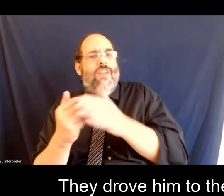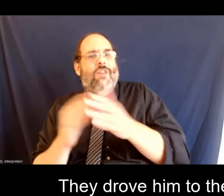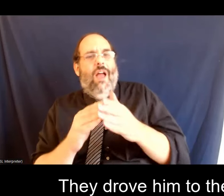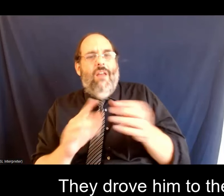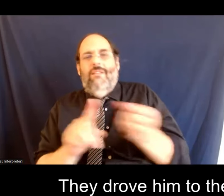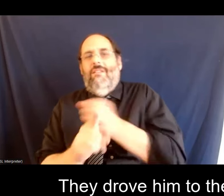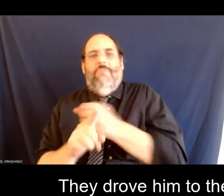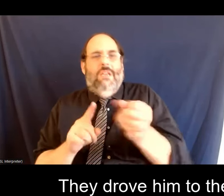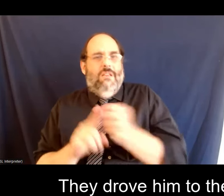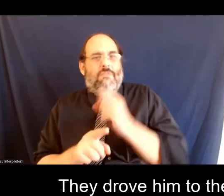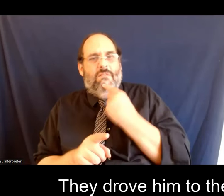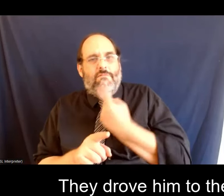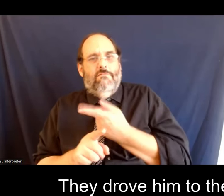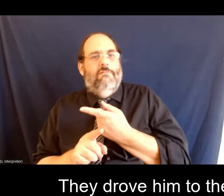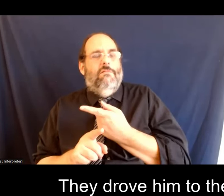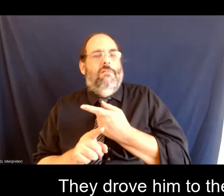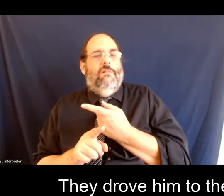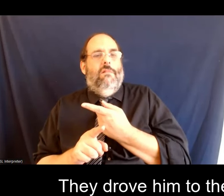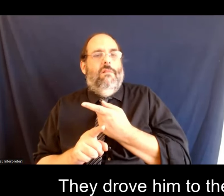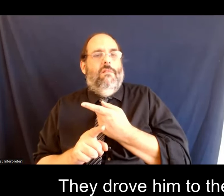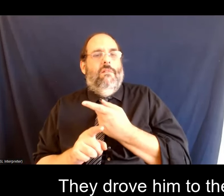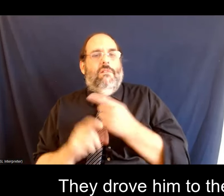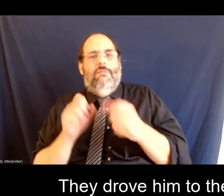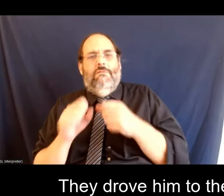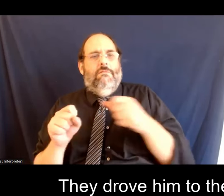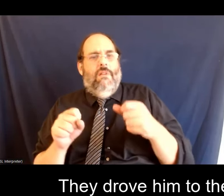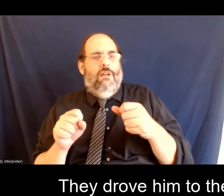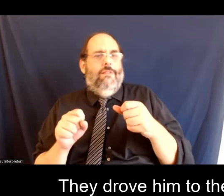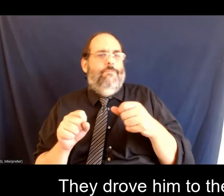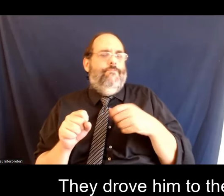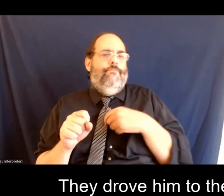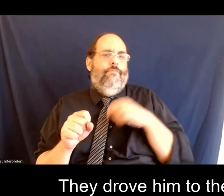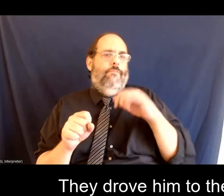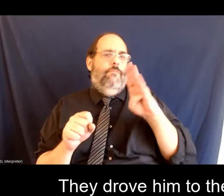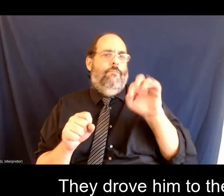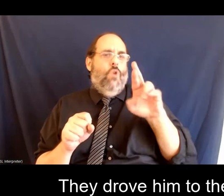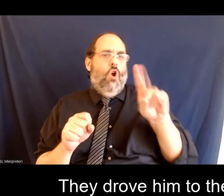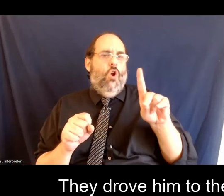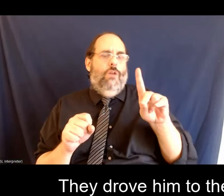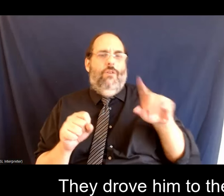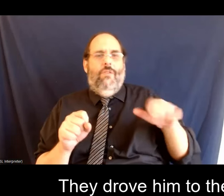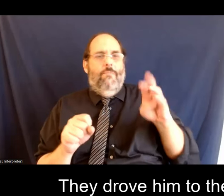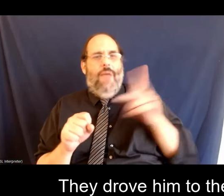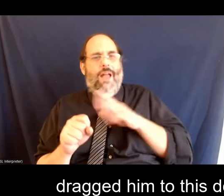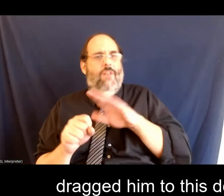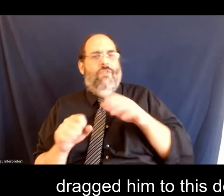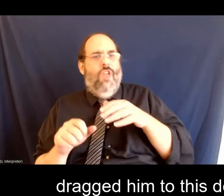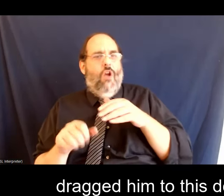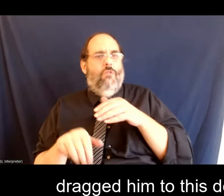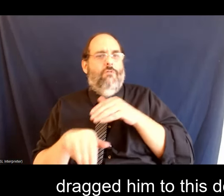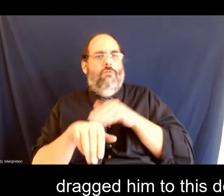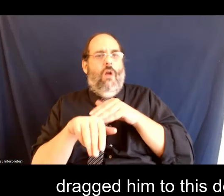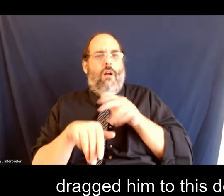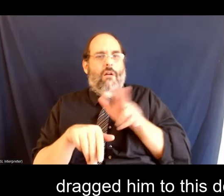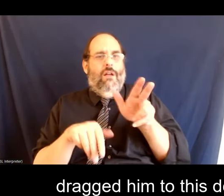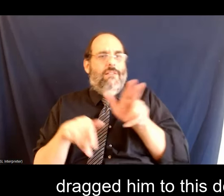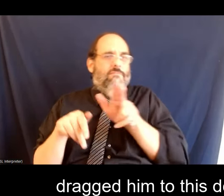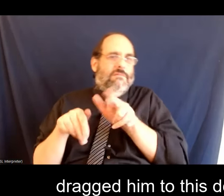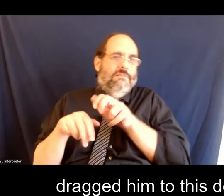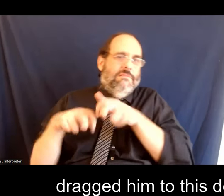him severely, tied him by the ankles to the back of a pickup truck, and dragged him to his